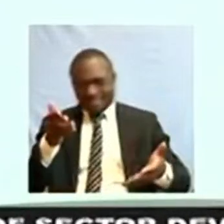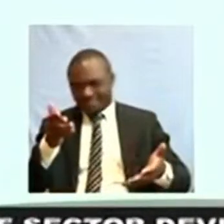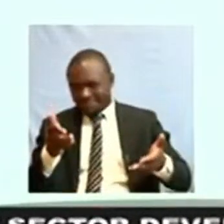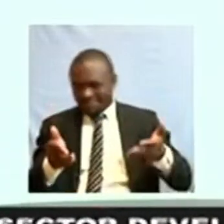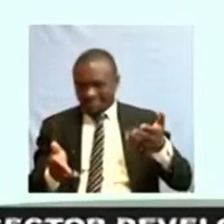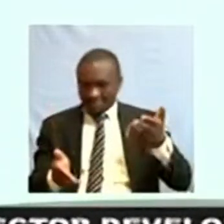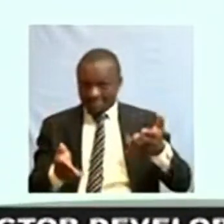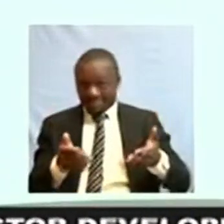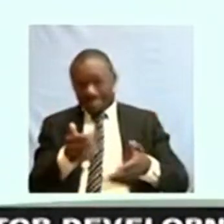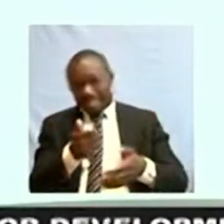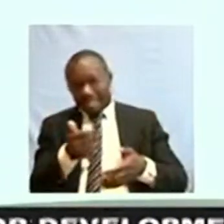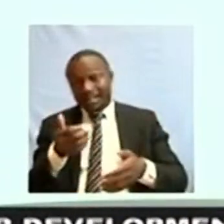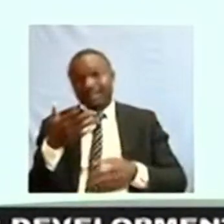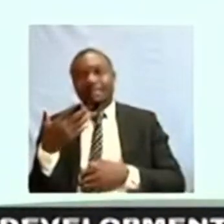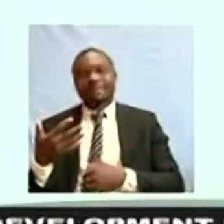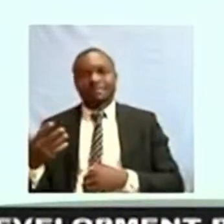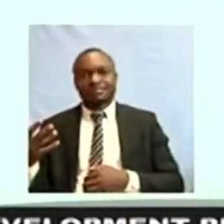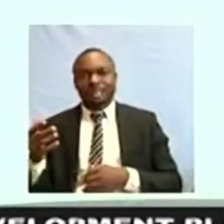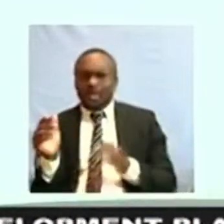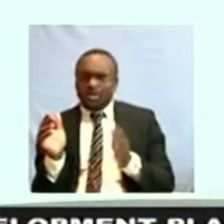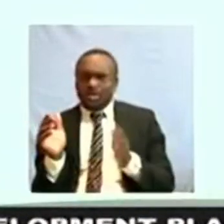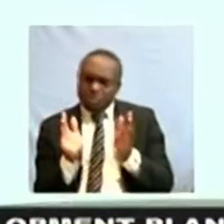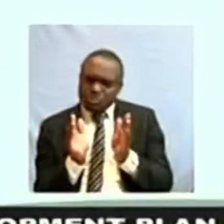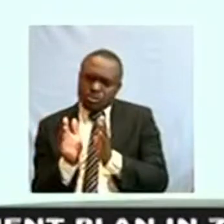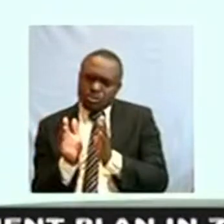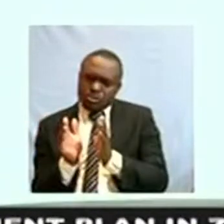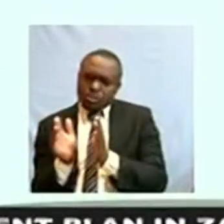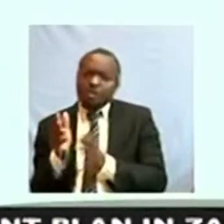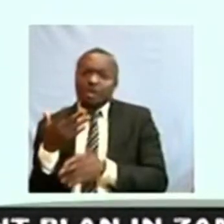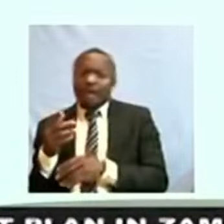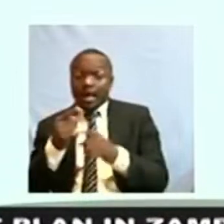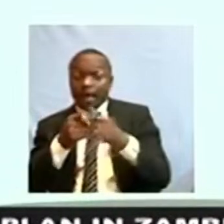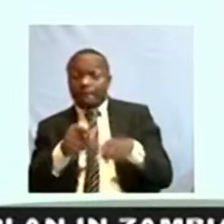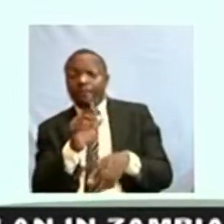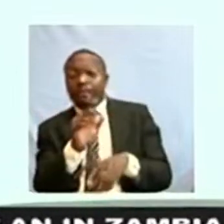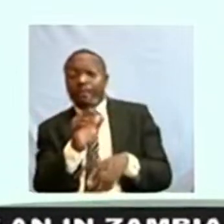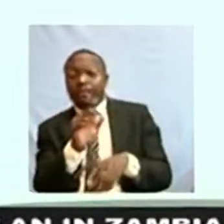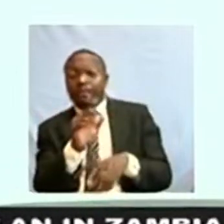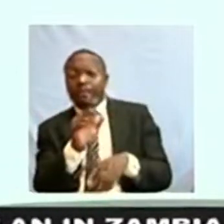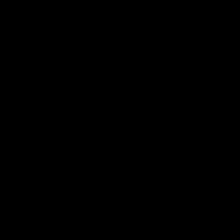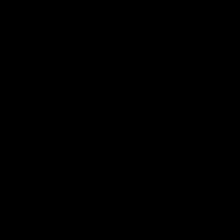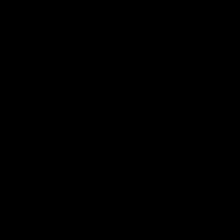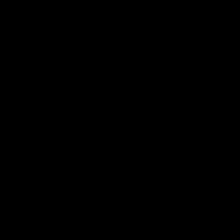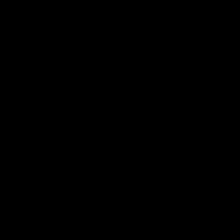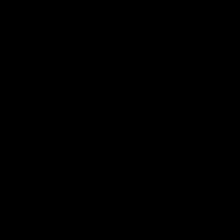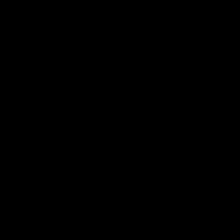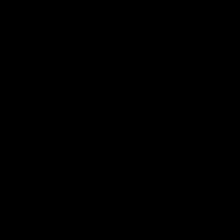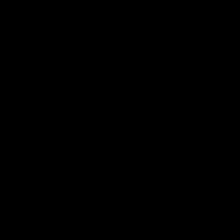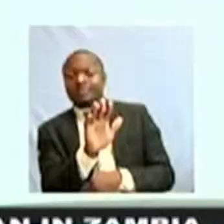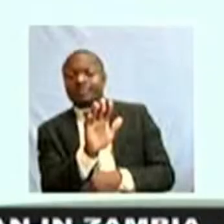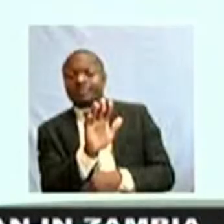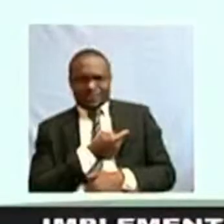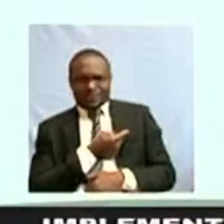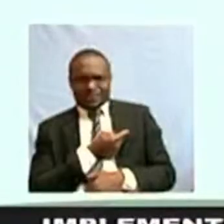certain nitty-gritties, small things are happening there. We may